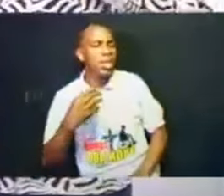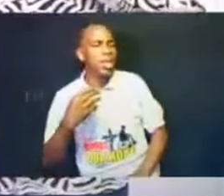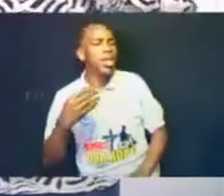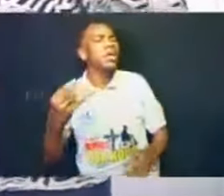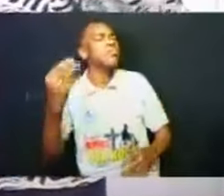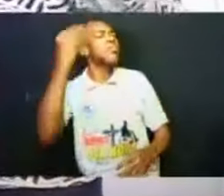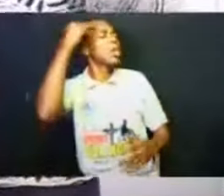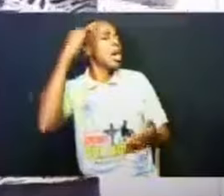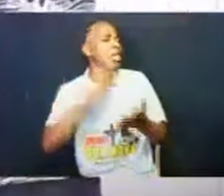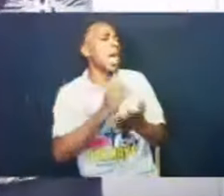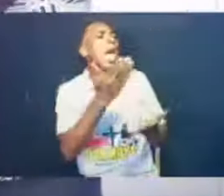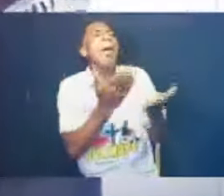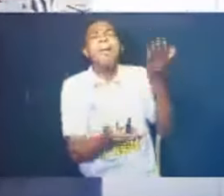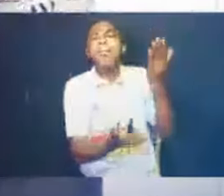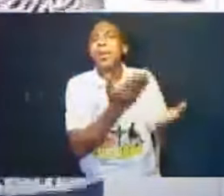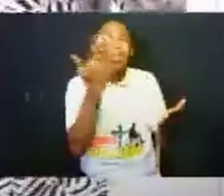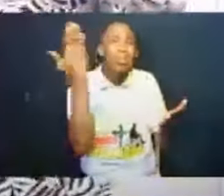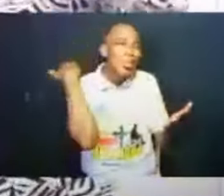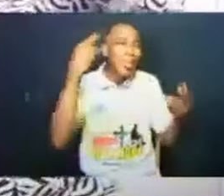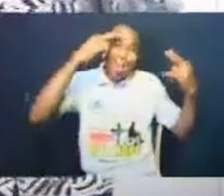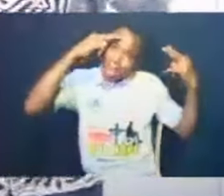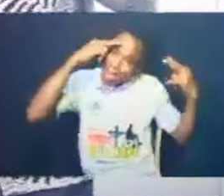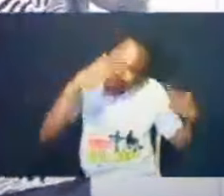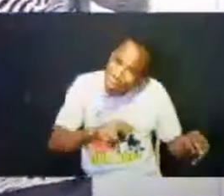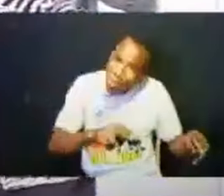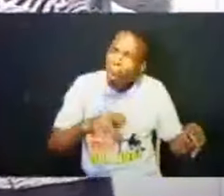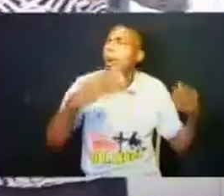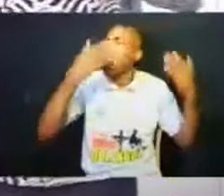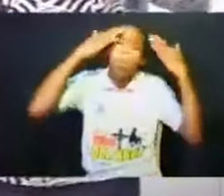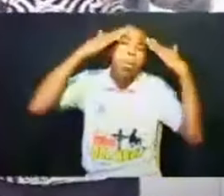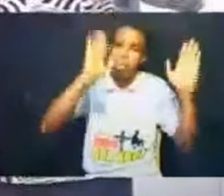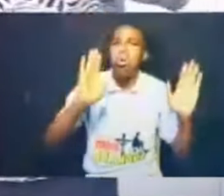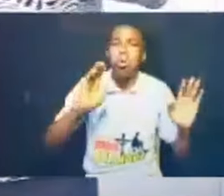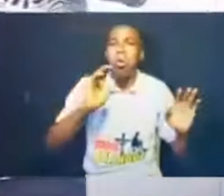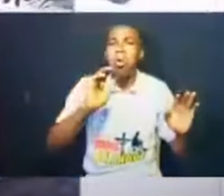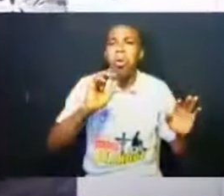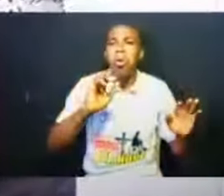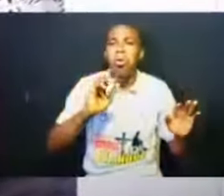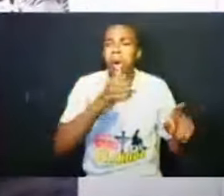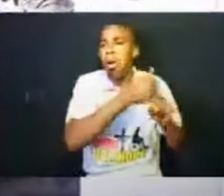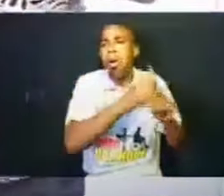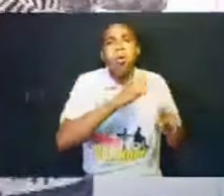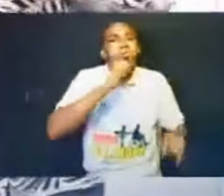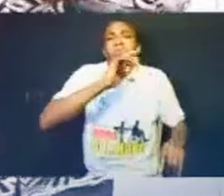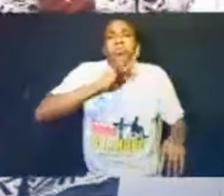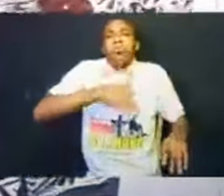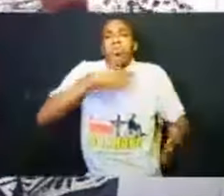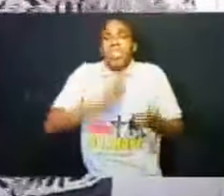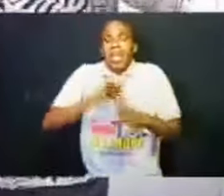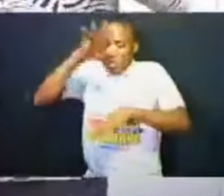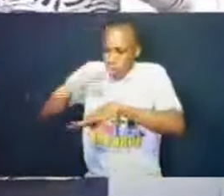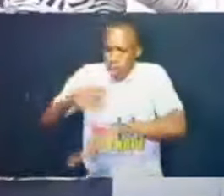have any idea. She didn't even feel she stepped on my